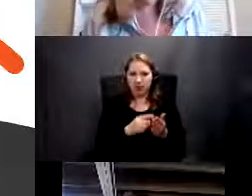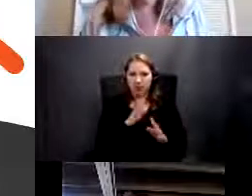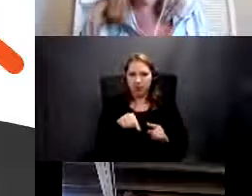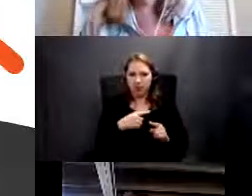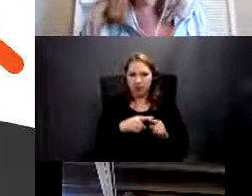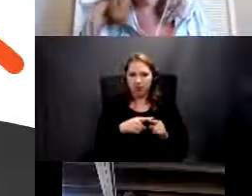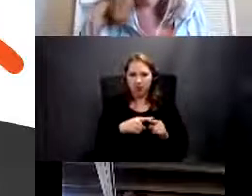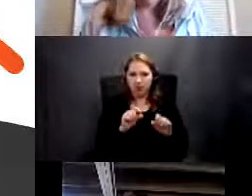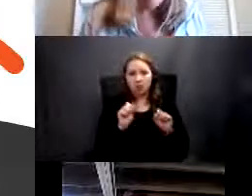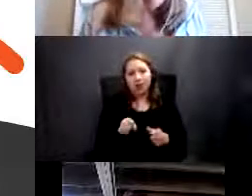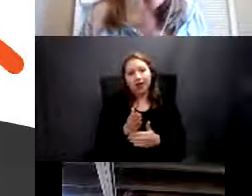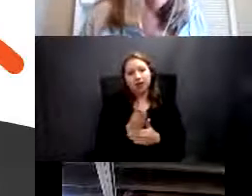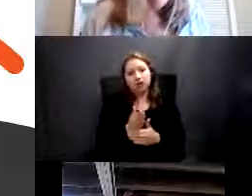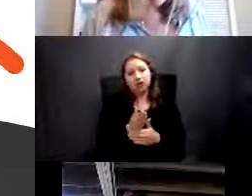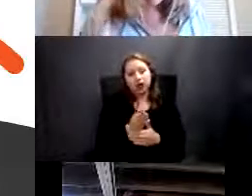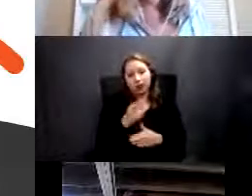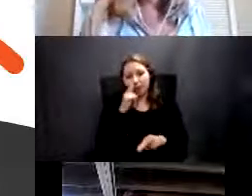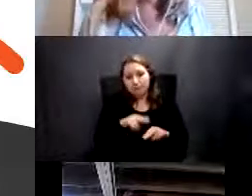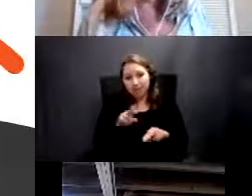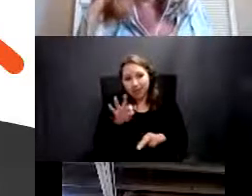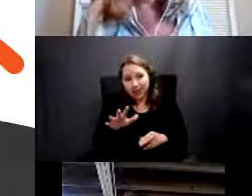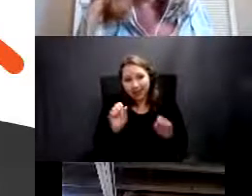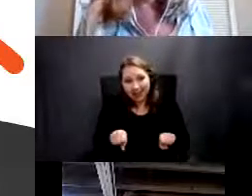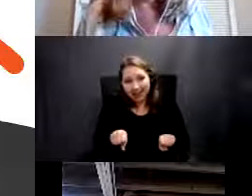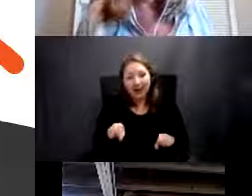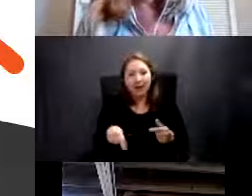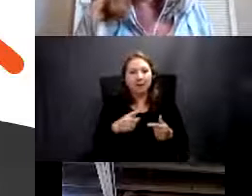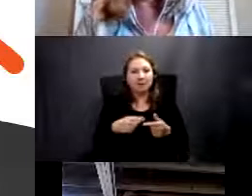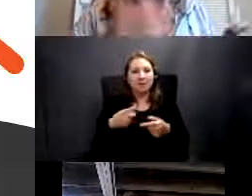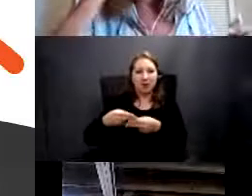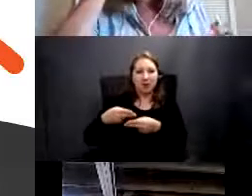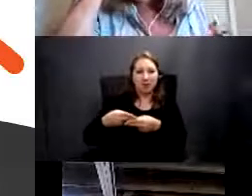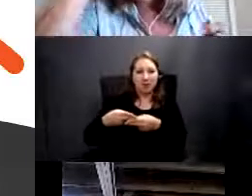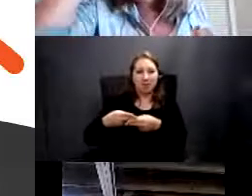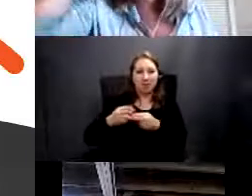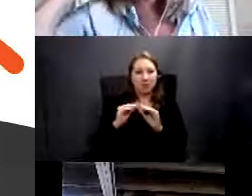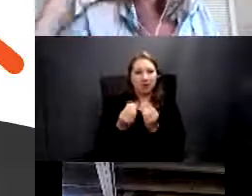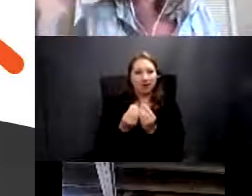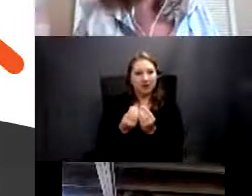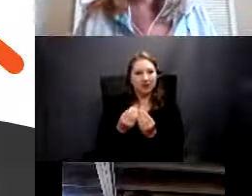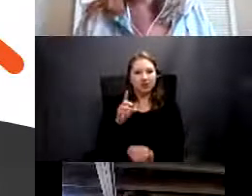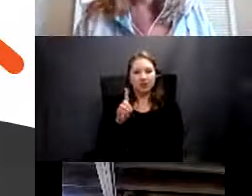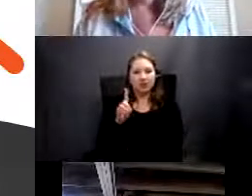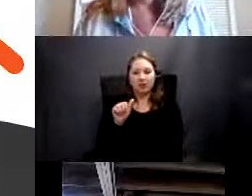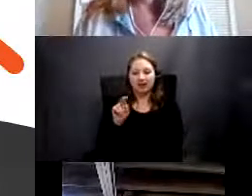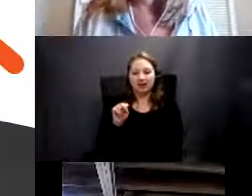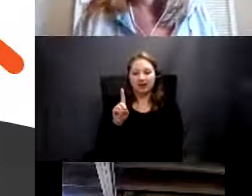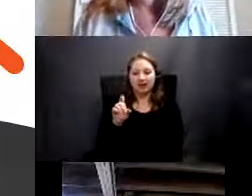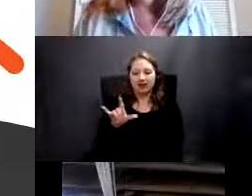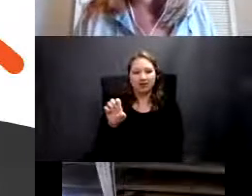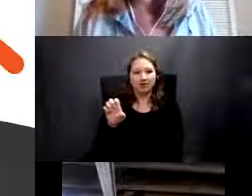can share kind of just a fun thing as far as the name of an organization. So Dandelions came